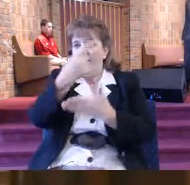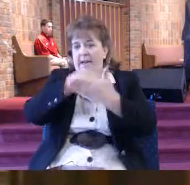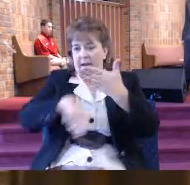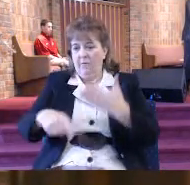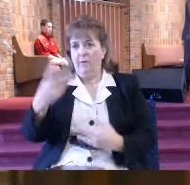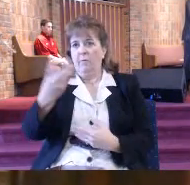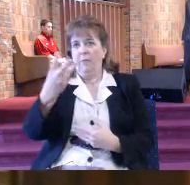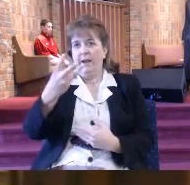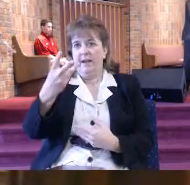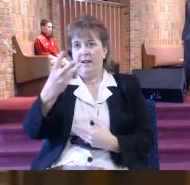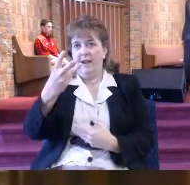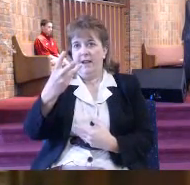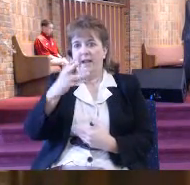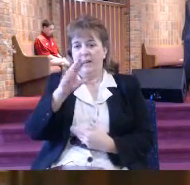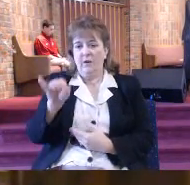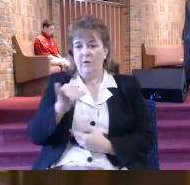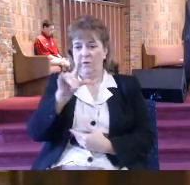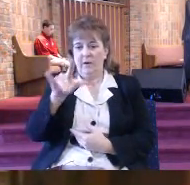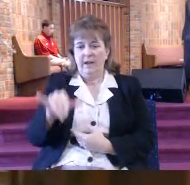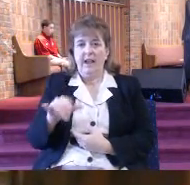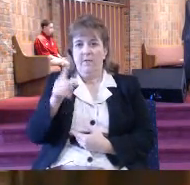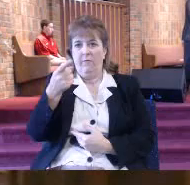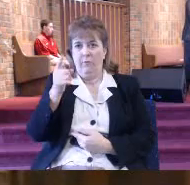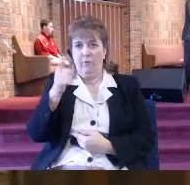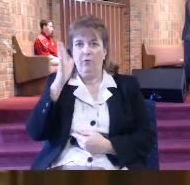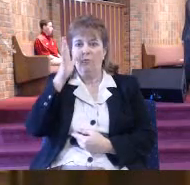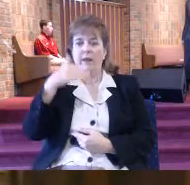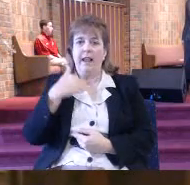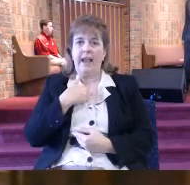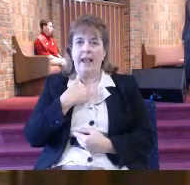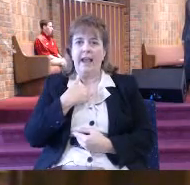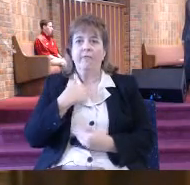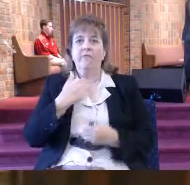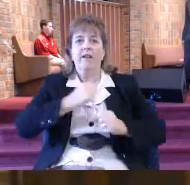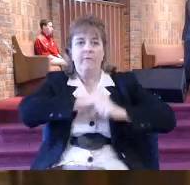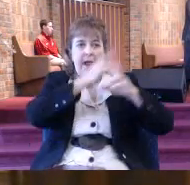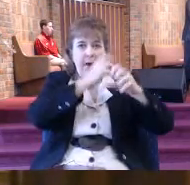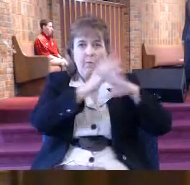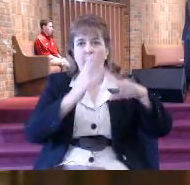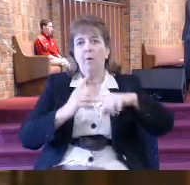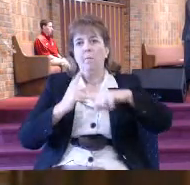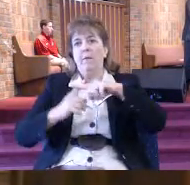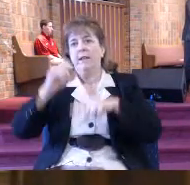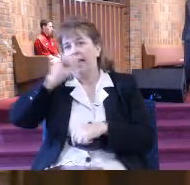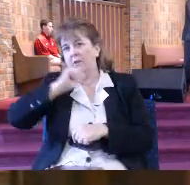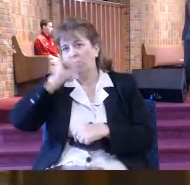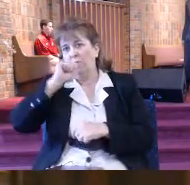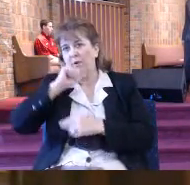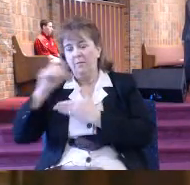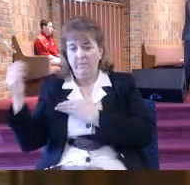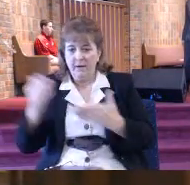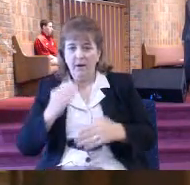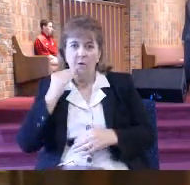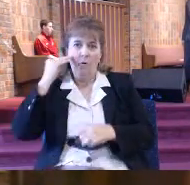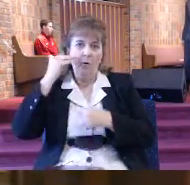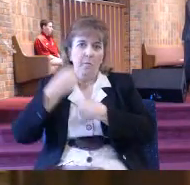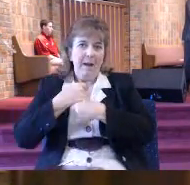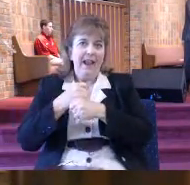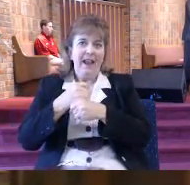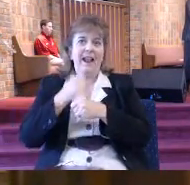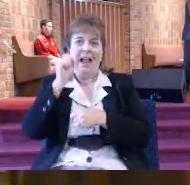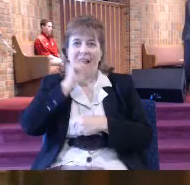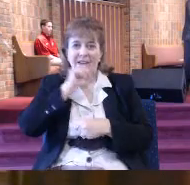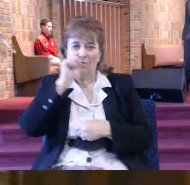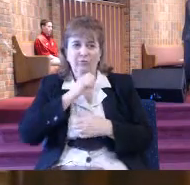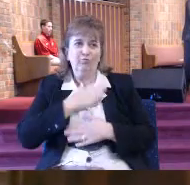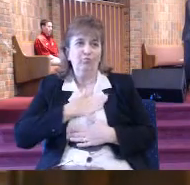evening services. If you're not familiar with this activity, we have fireworks and everybody brings homemade ice cream. It's a really good time.